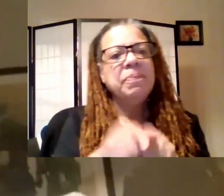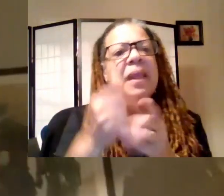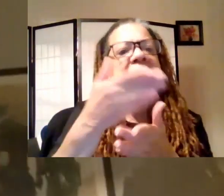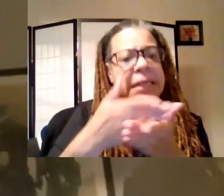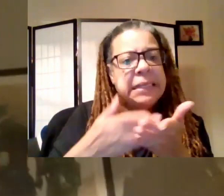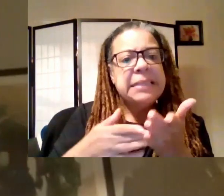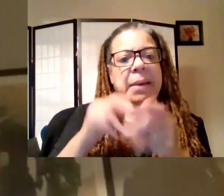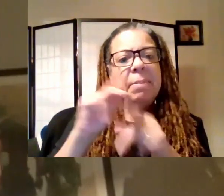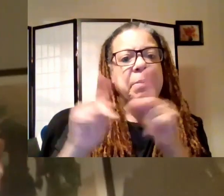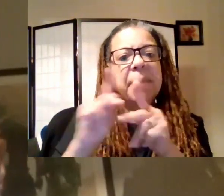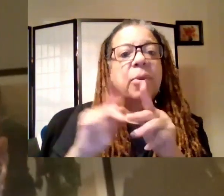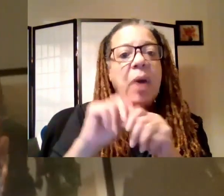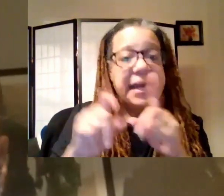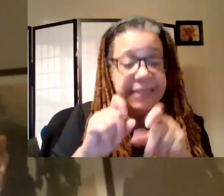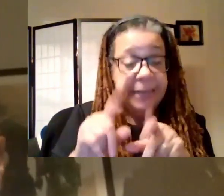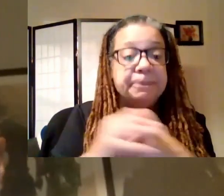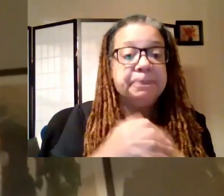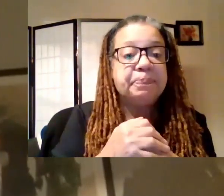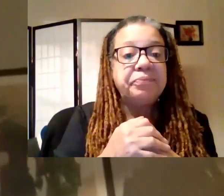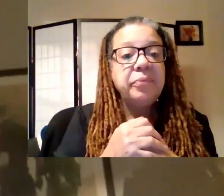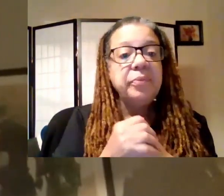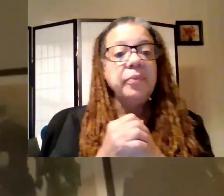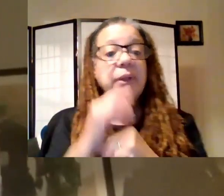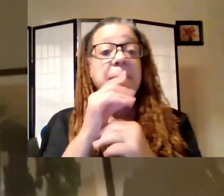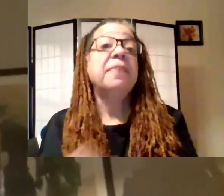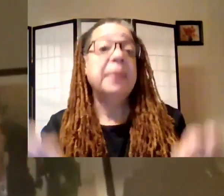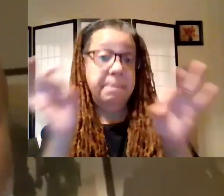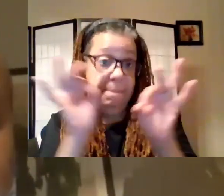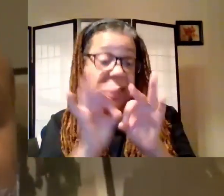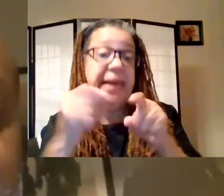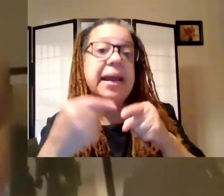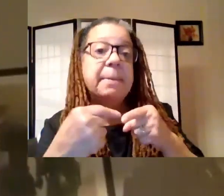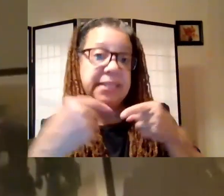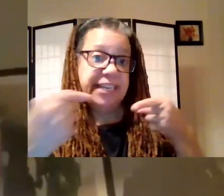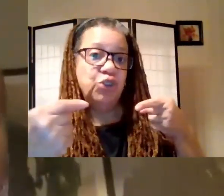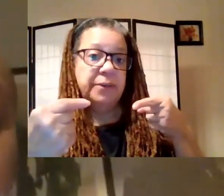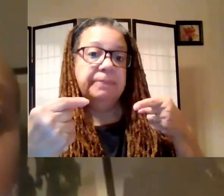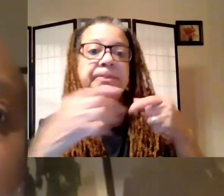people were asking, and it really kind of hits at the main argument of the opposition.